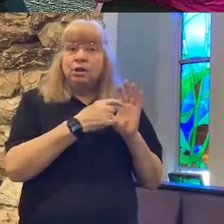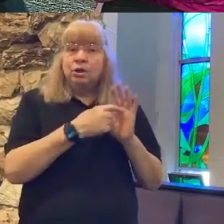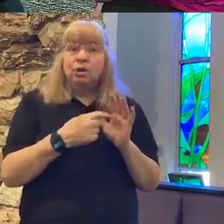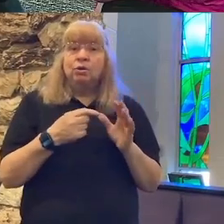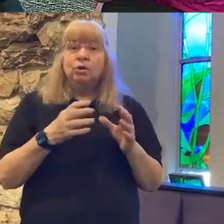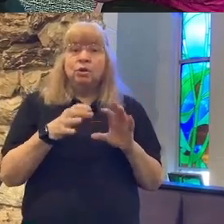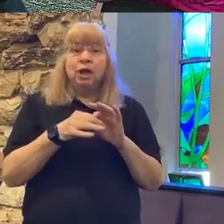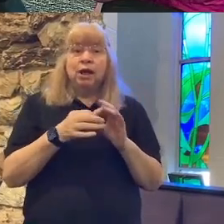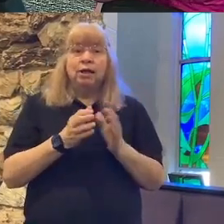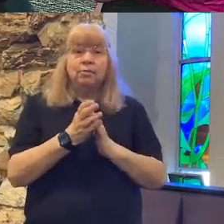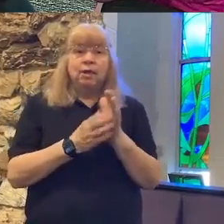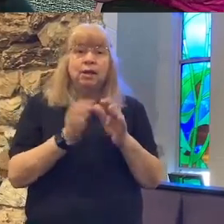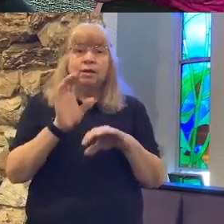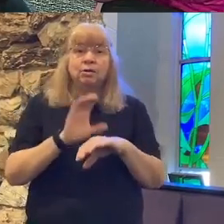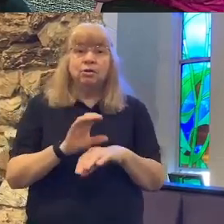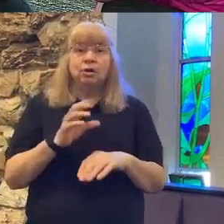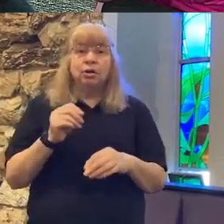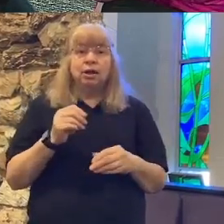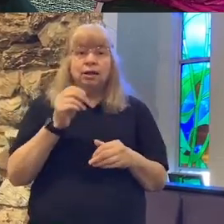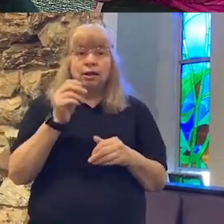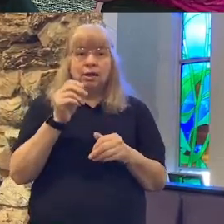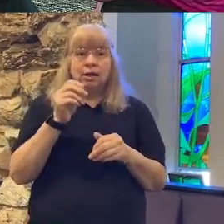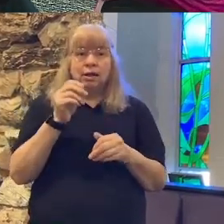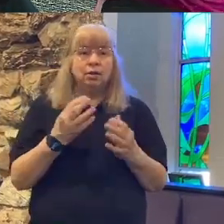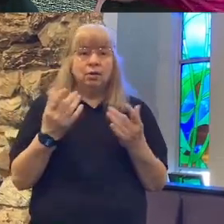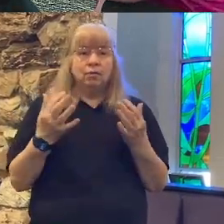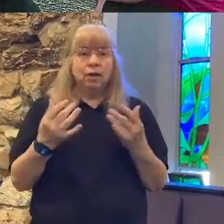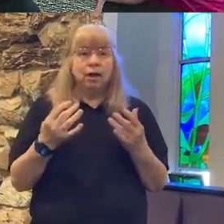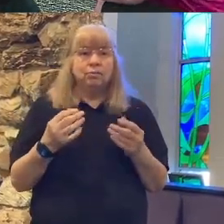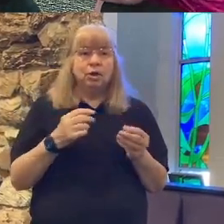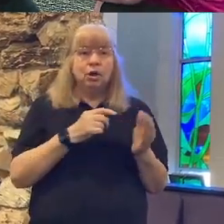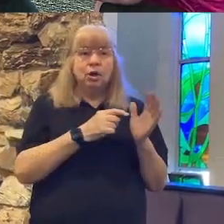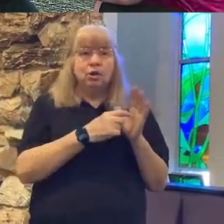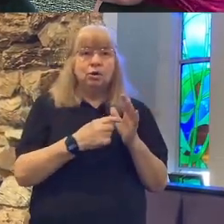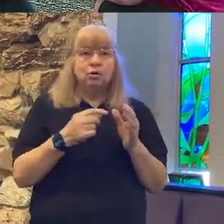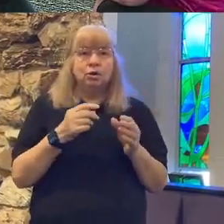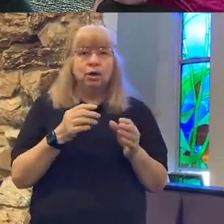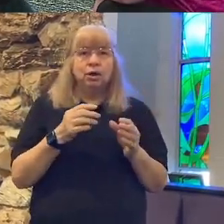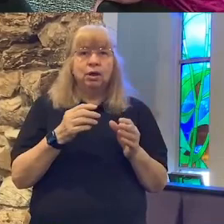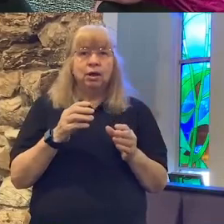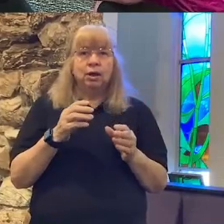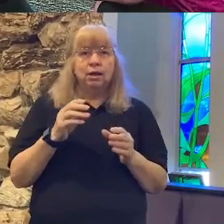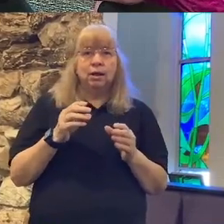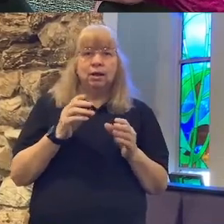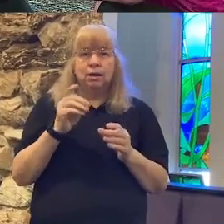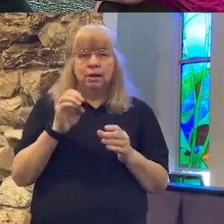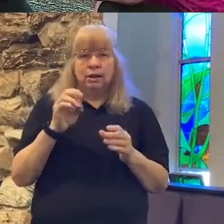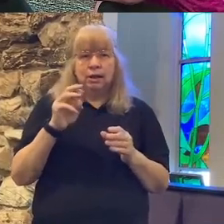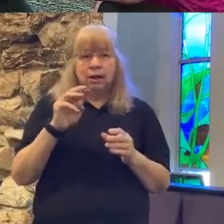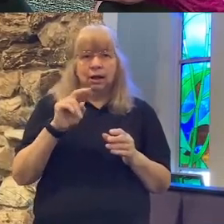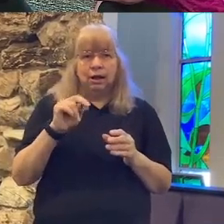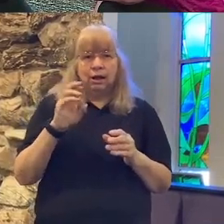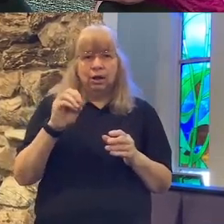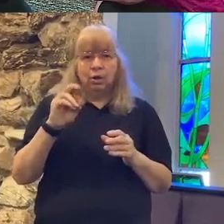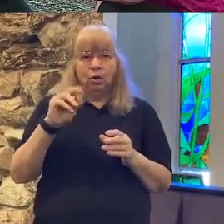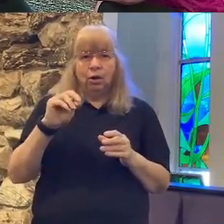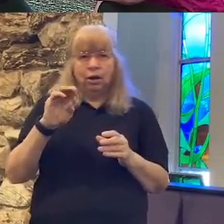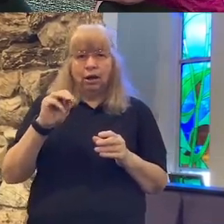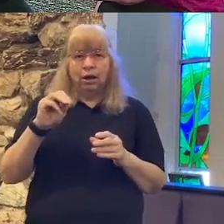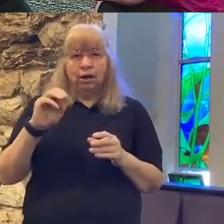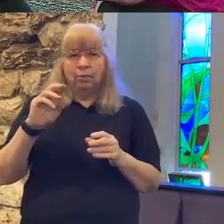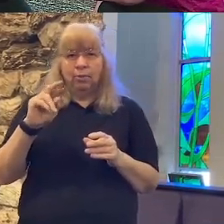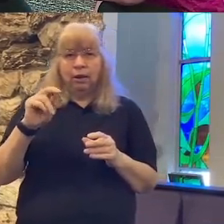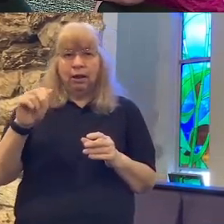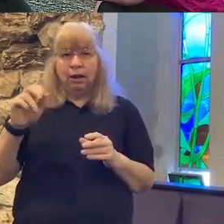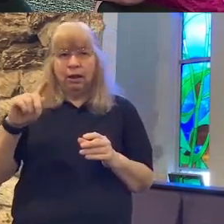United Methodist Church, because each of those flames represents a denomination and makes us United Methodist. Now, what does this